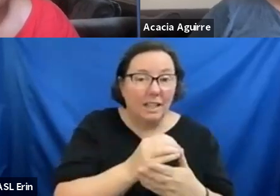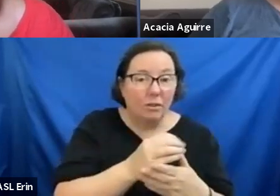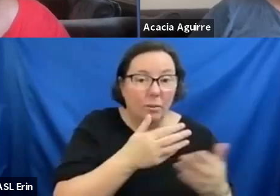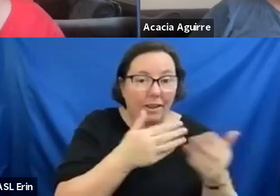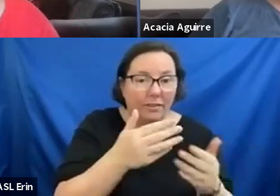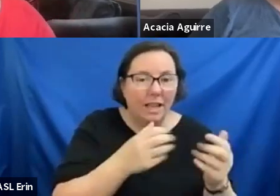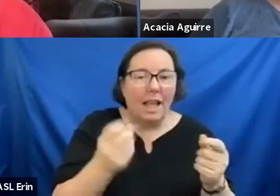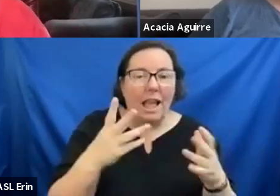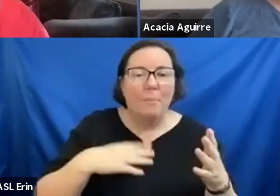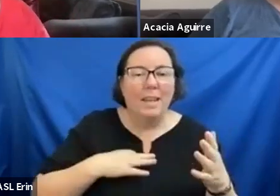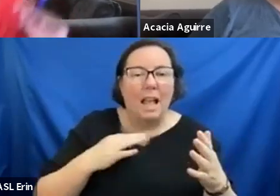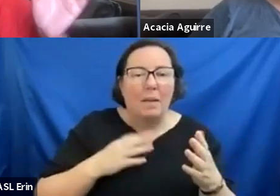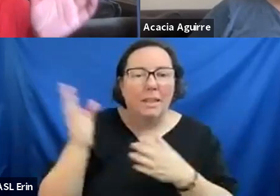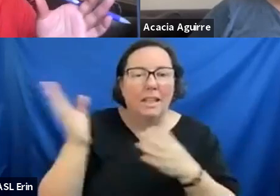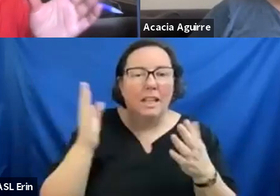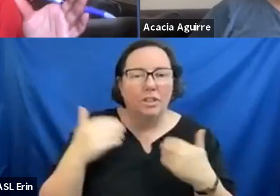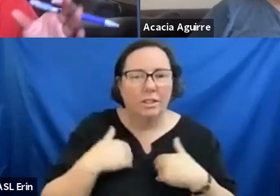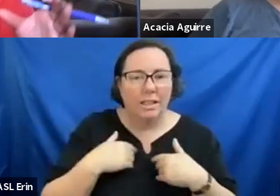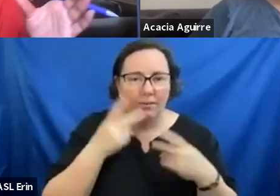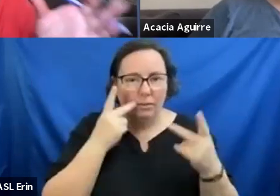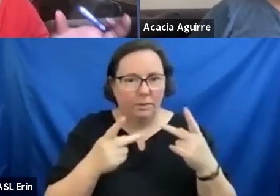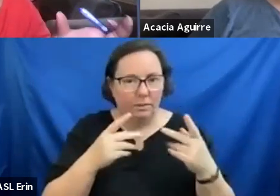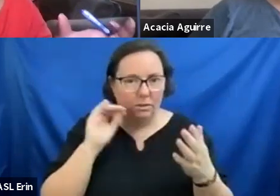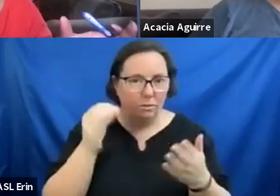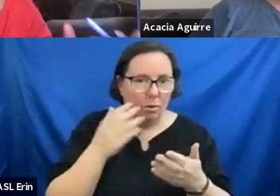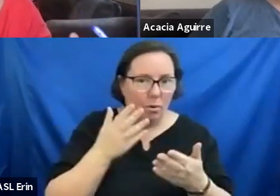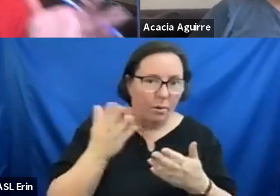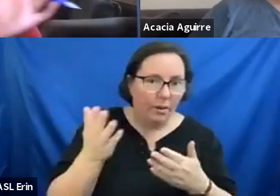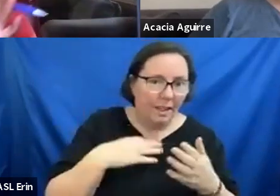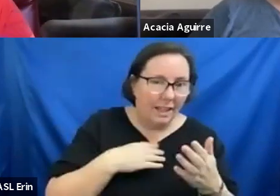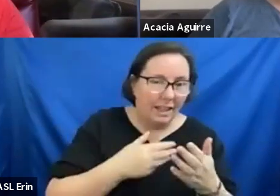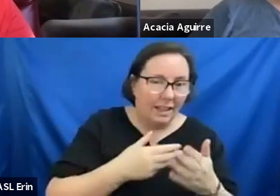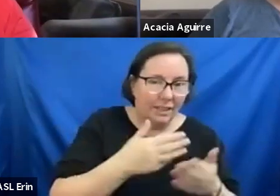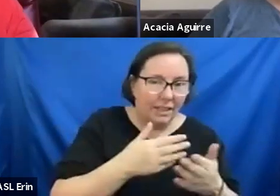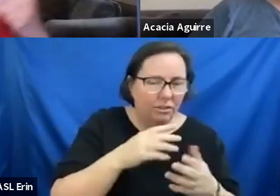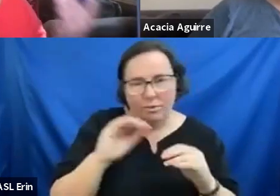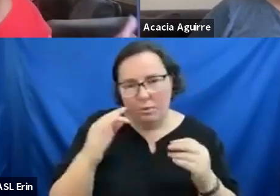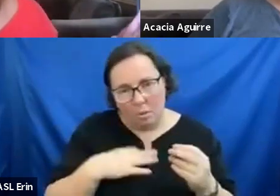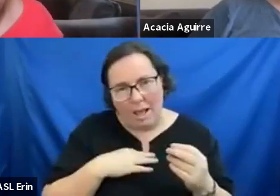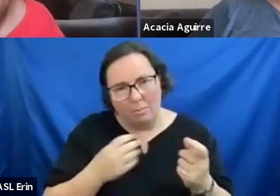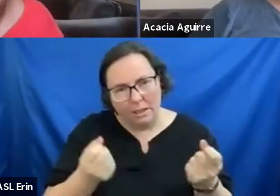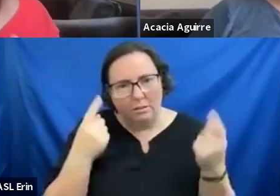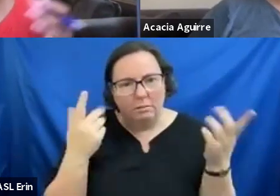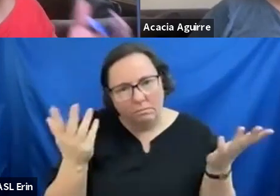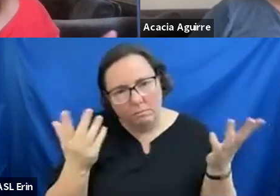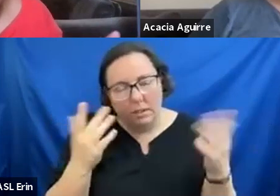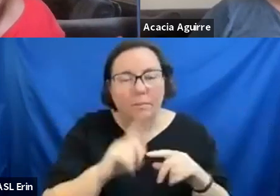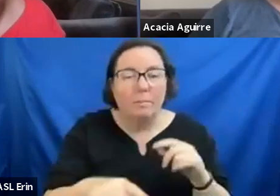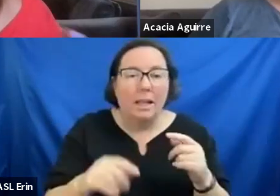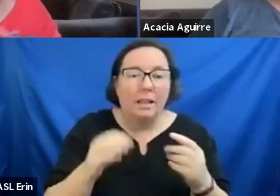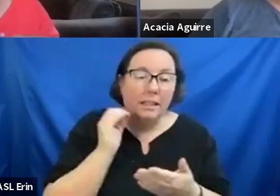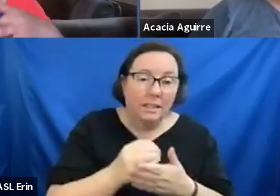many applications did they have? So we can see, like, if they had no invitations and they had no applicants, that's helpful to know. If they had